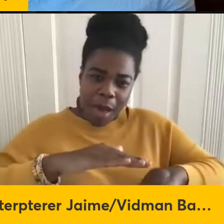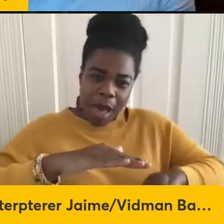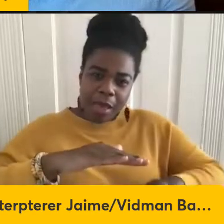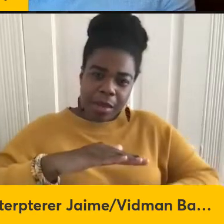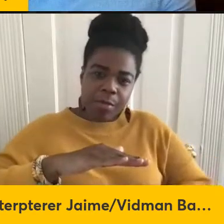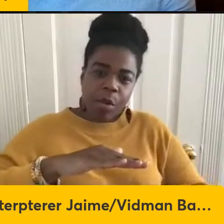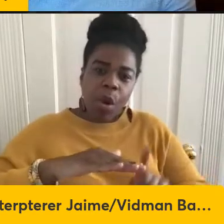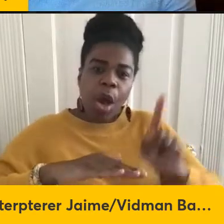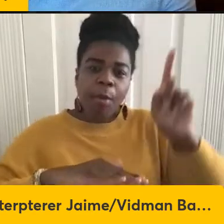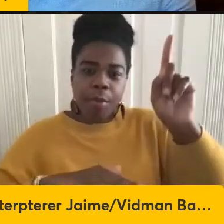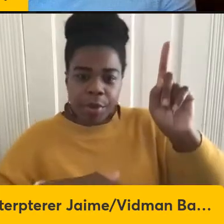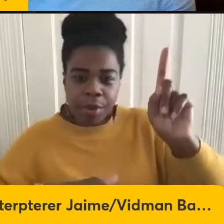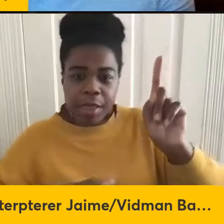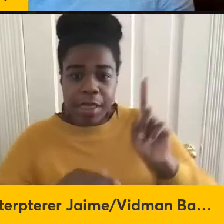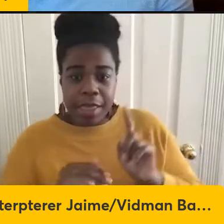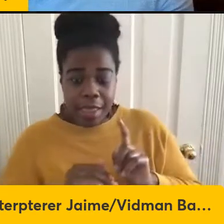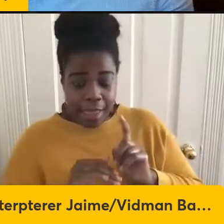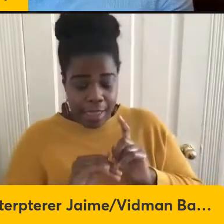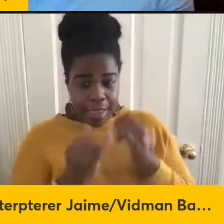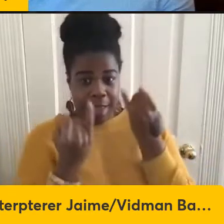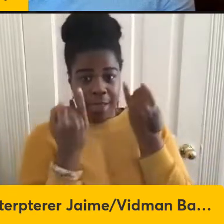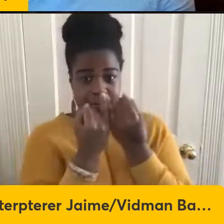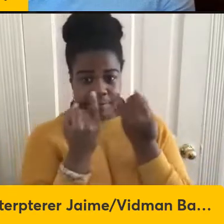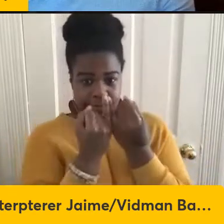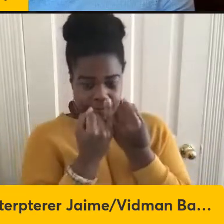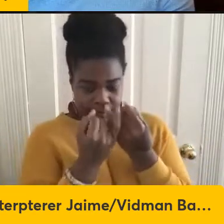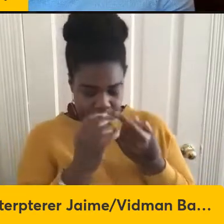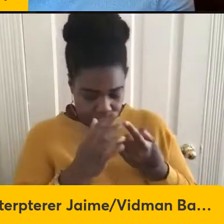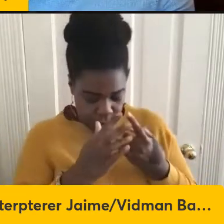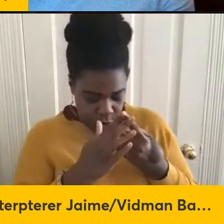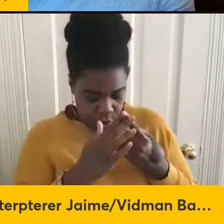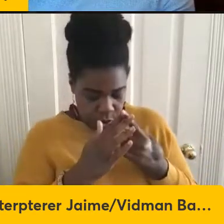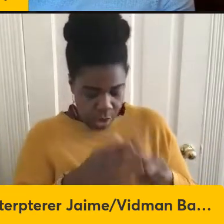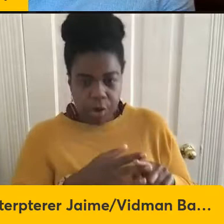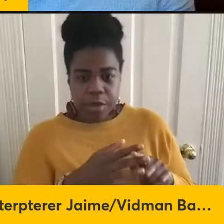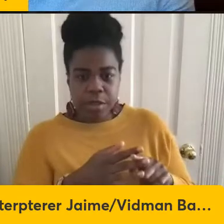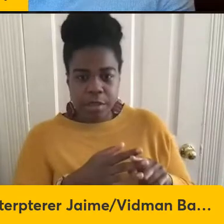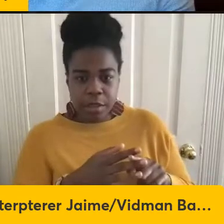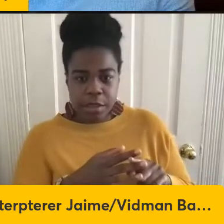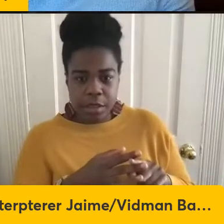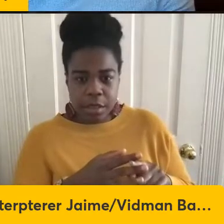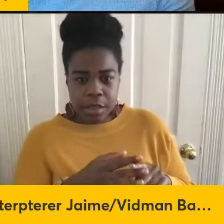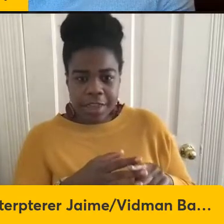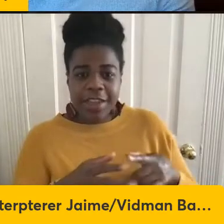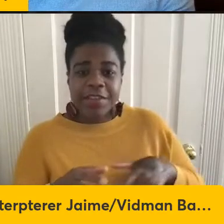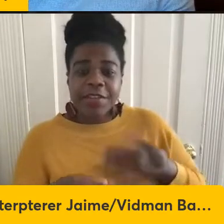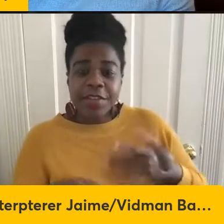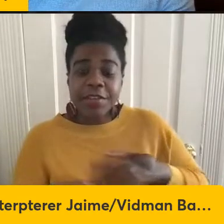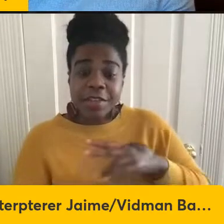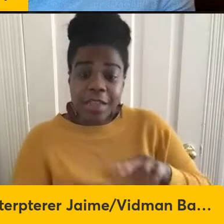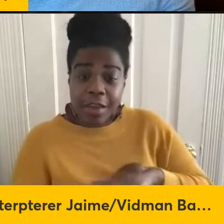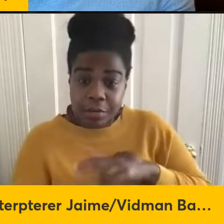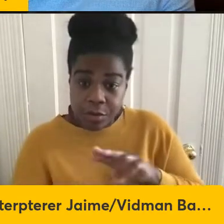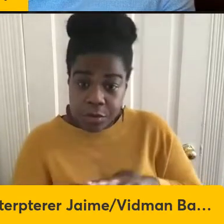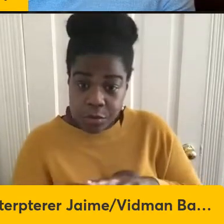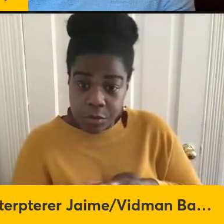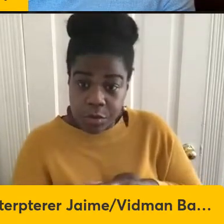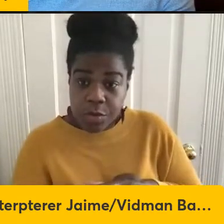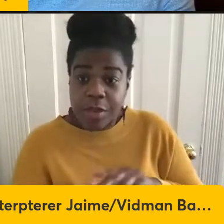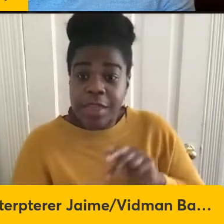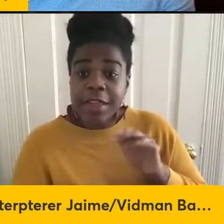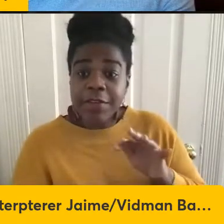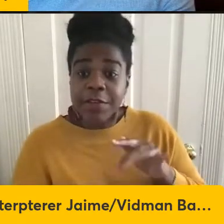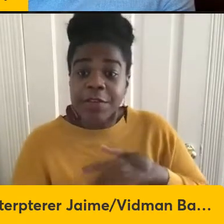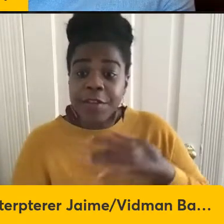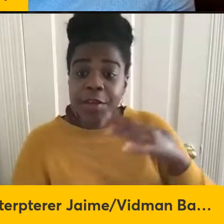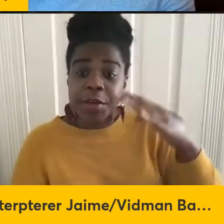start at your individual place. You start at where it feels natural, where if you feel like being Black and